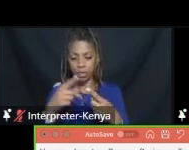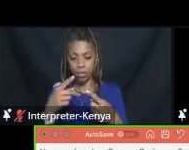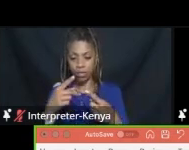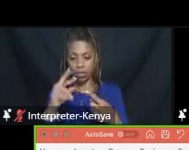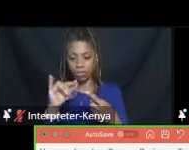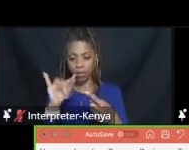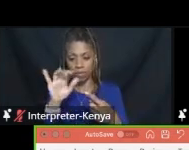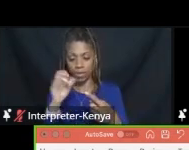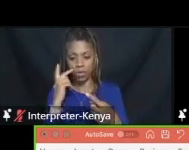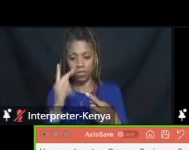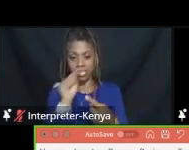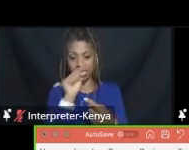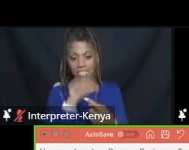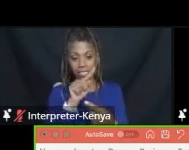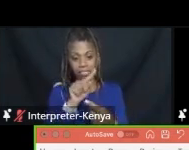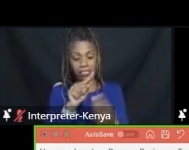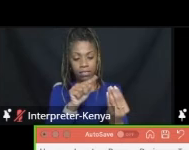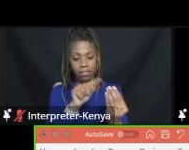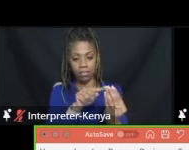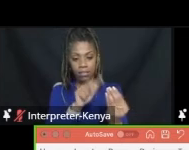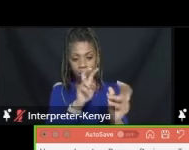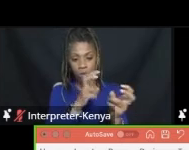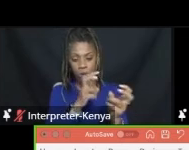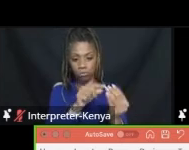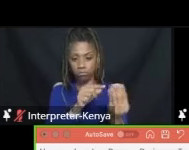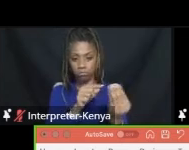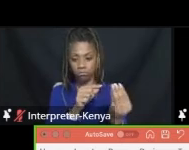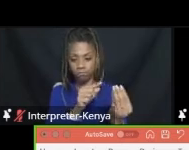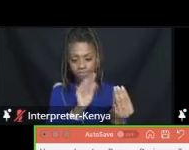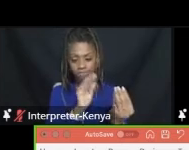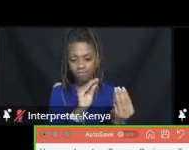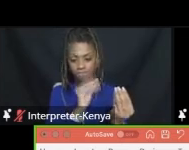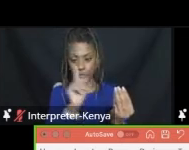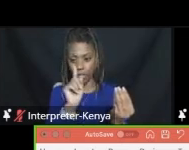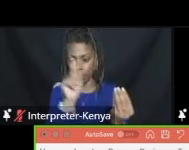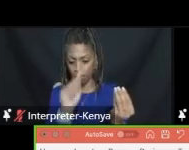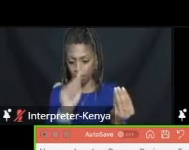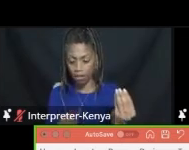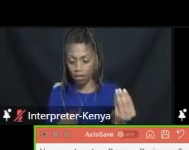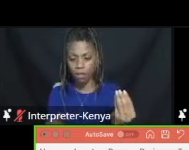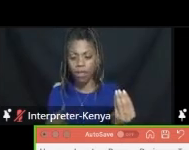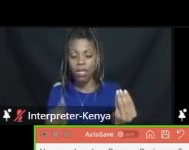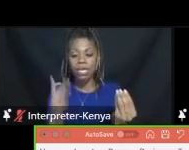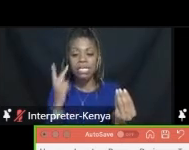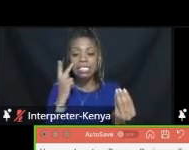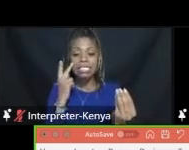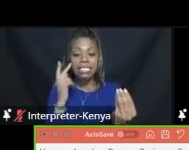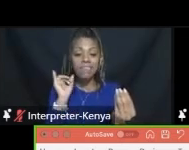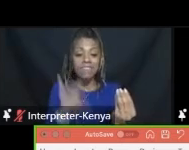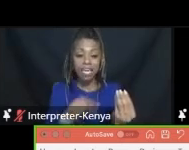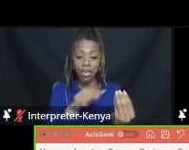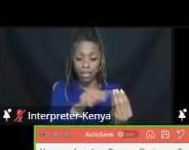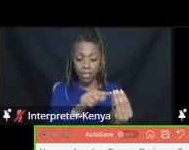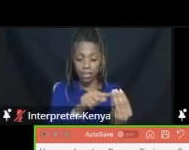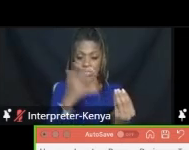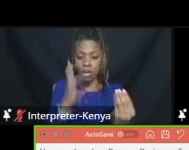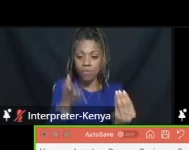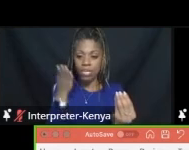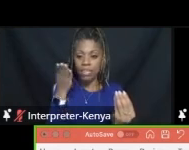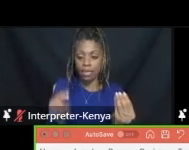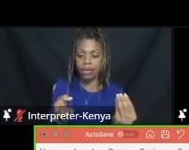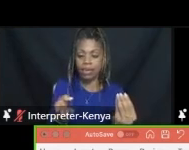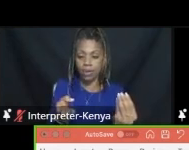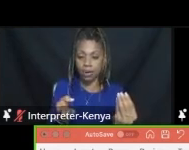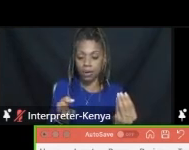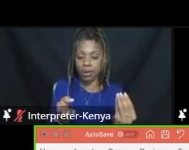that wasn't included. We want you to check and see if that story or feeling is already represented. Again, sometimes these quotes just are on